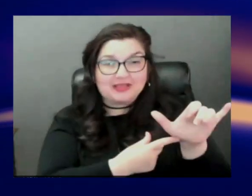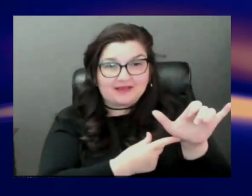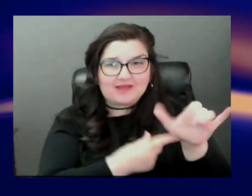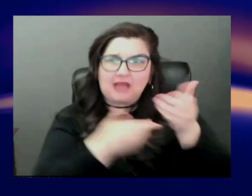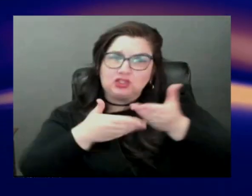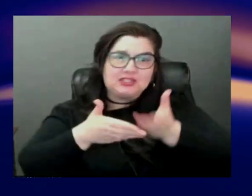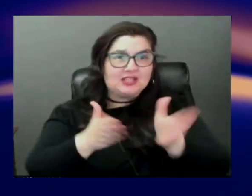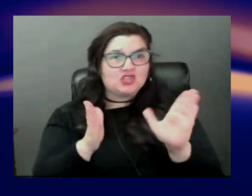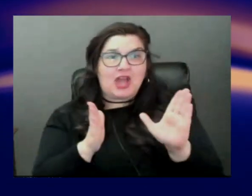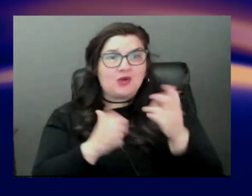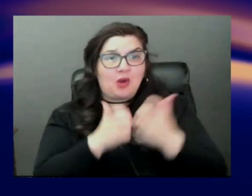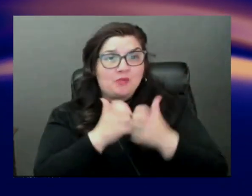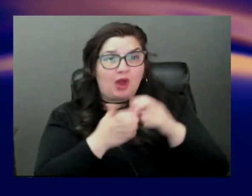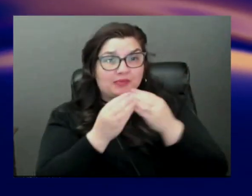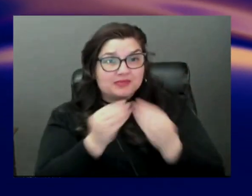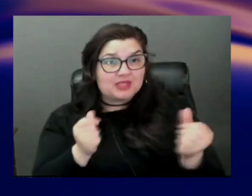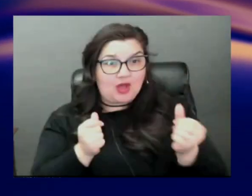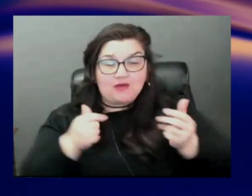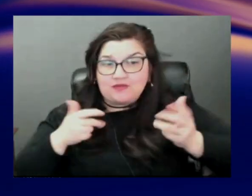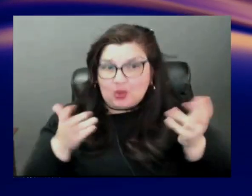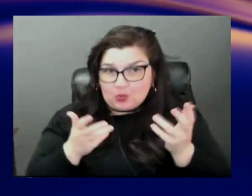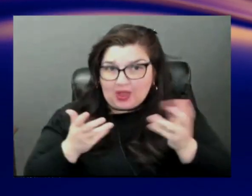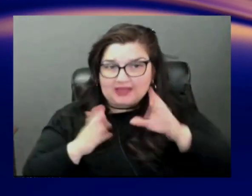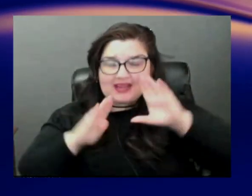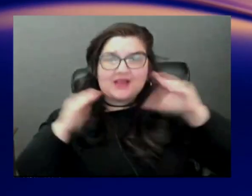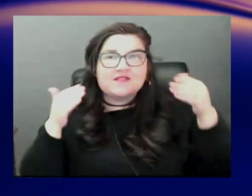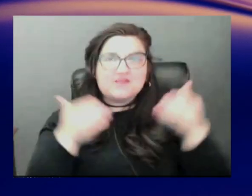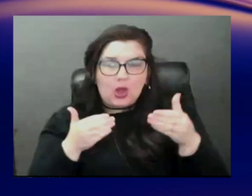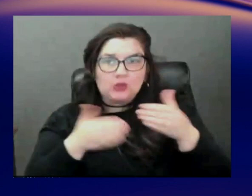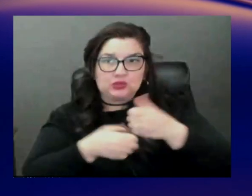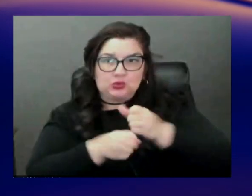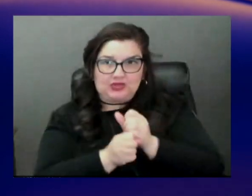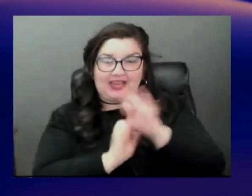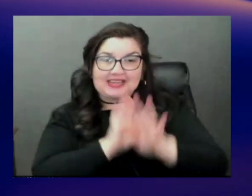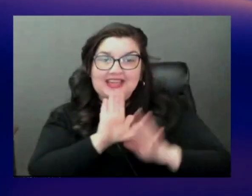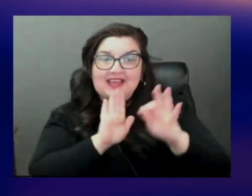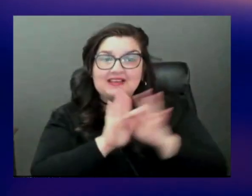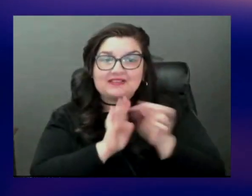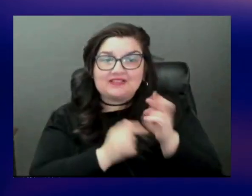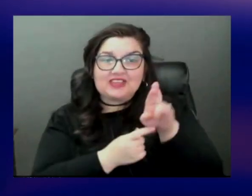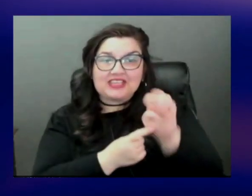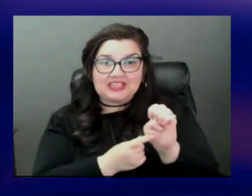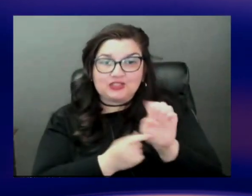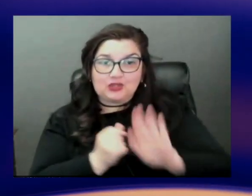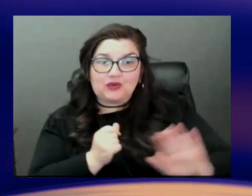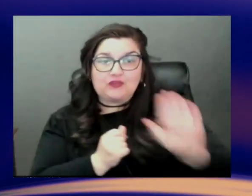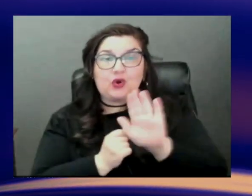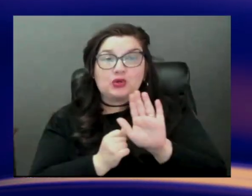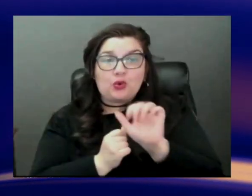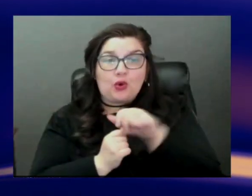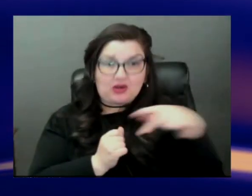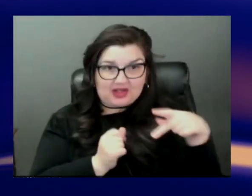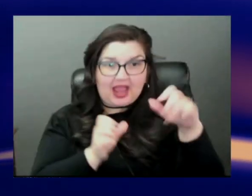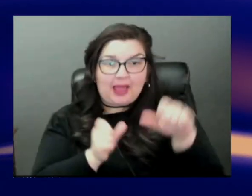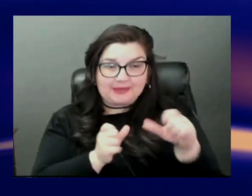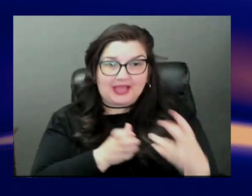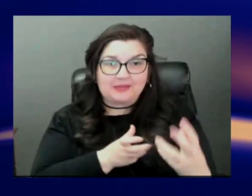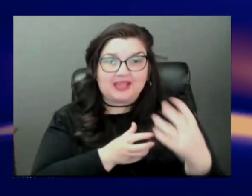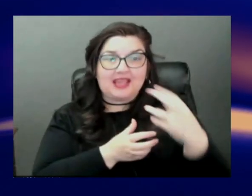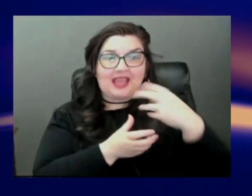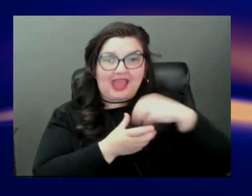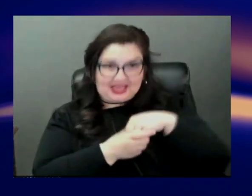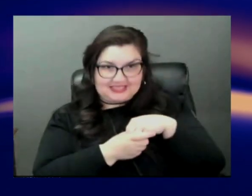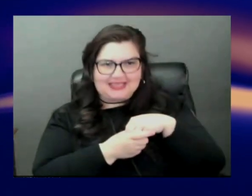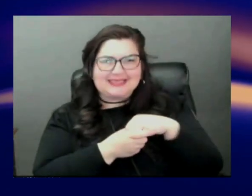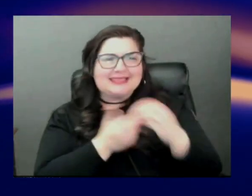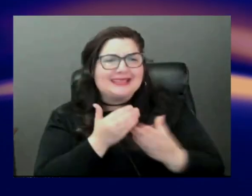fact that you can be focused on creating a feature for your app, and then that could be added in it could be easily added